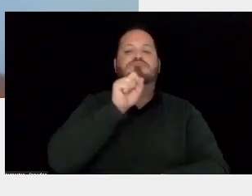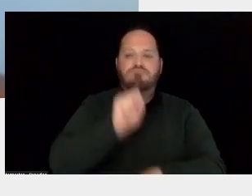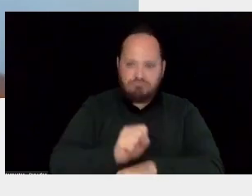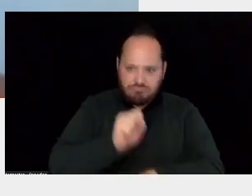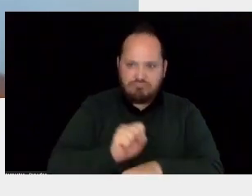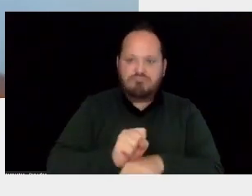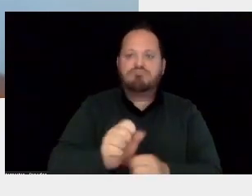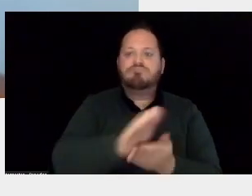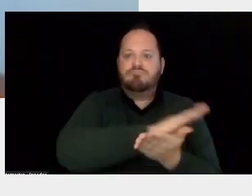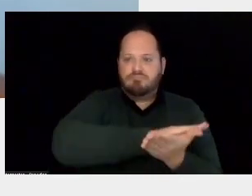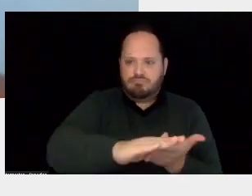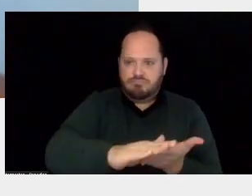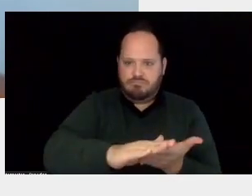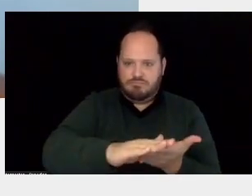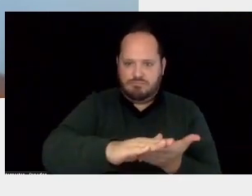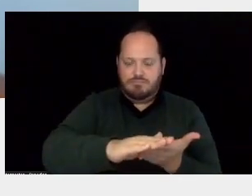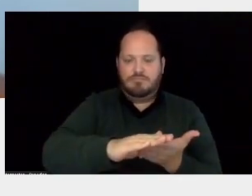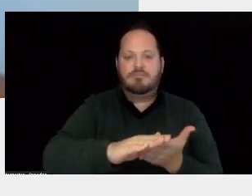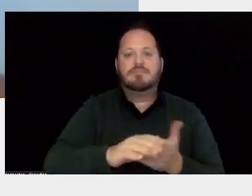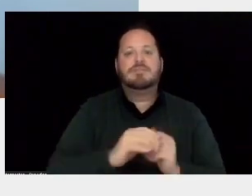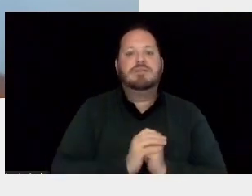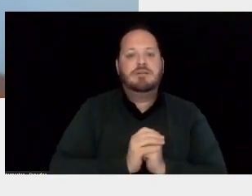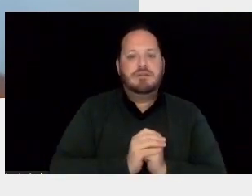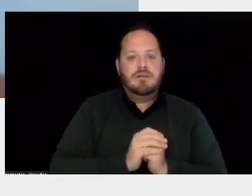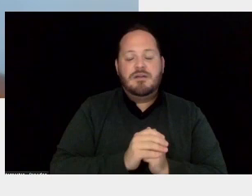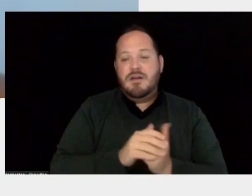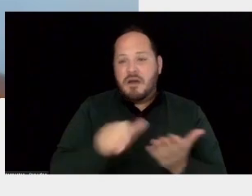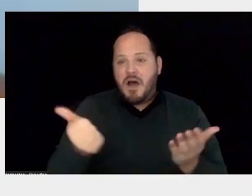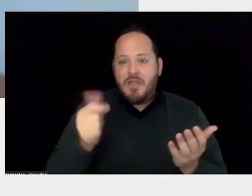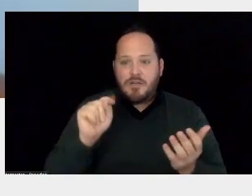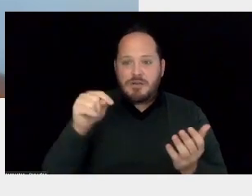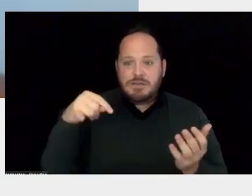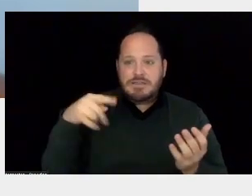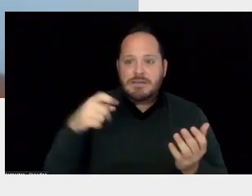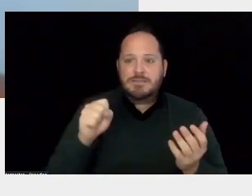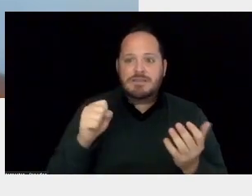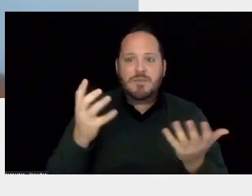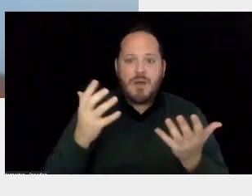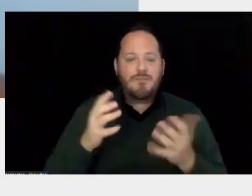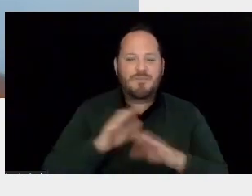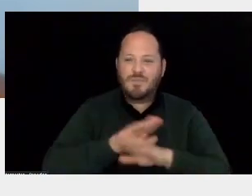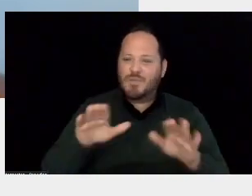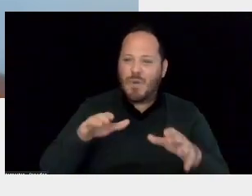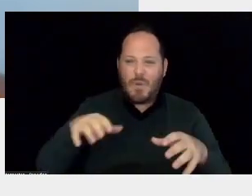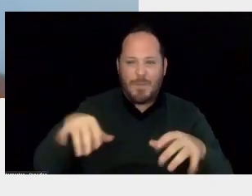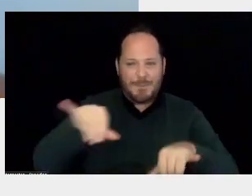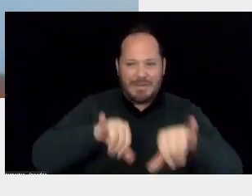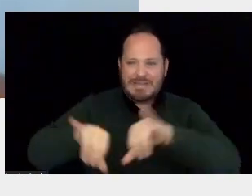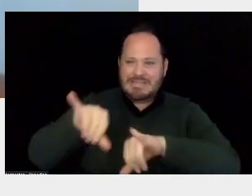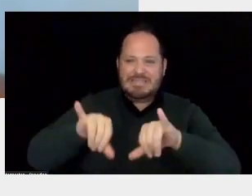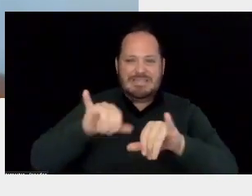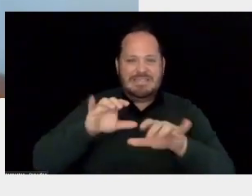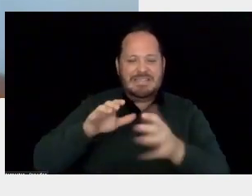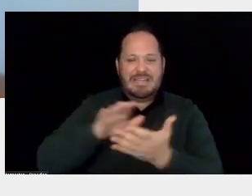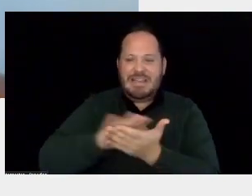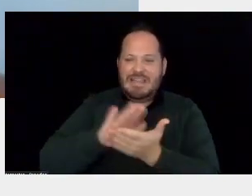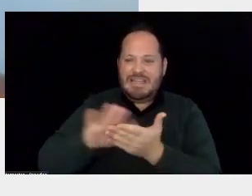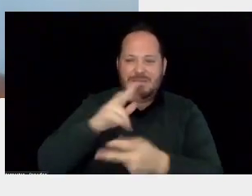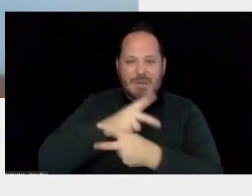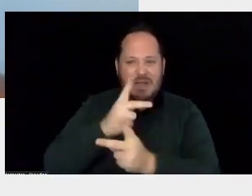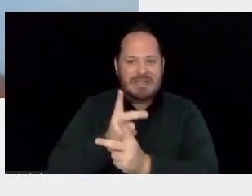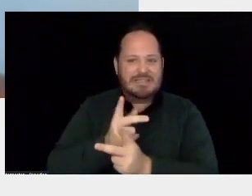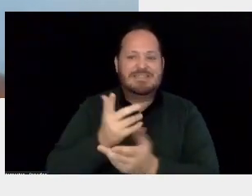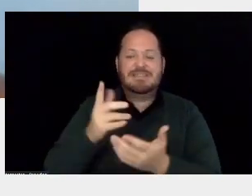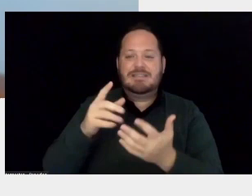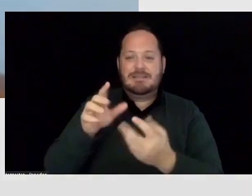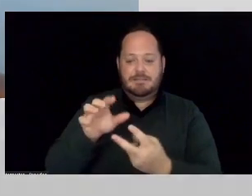disinfected. Some other tips, don't mix cleaning products, especially never mix bleach and ammonia together. That could be